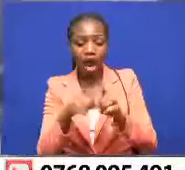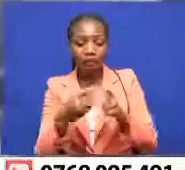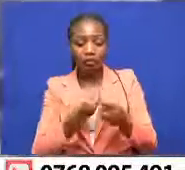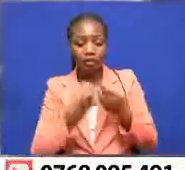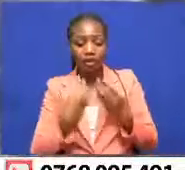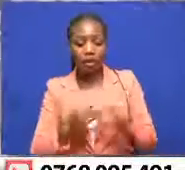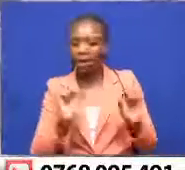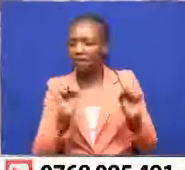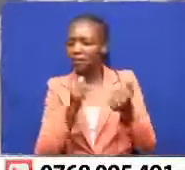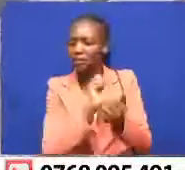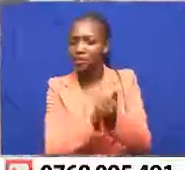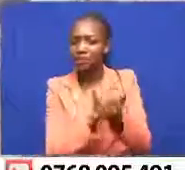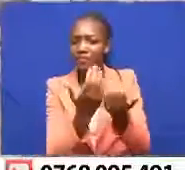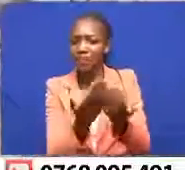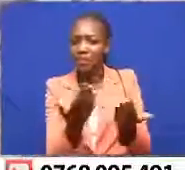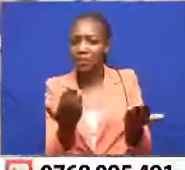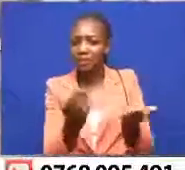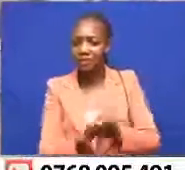their properties.